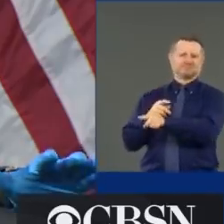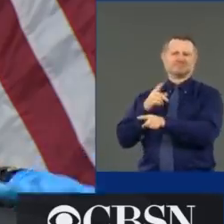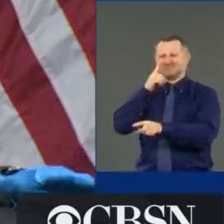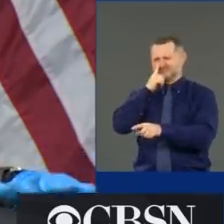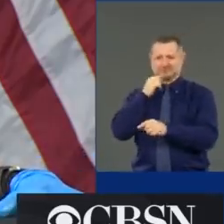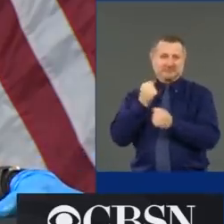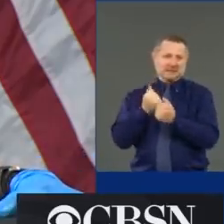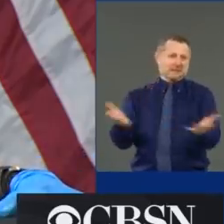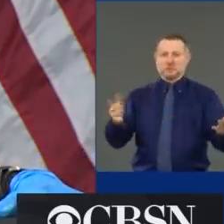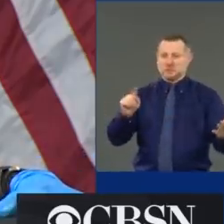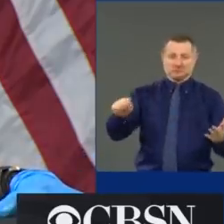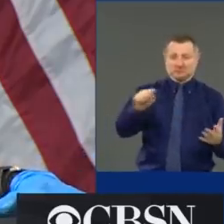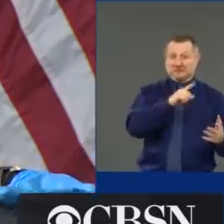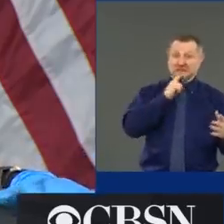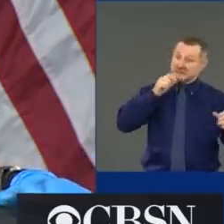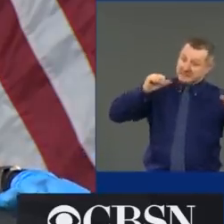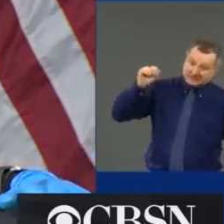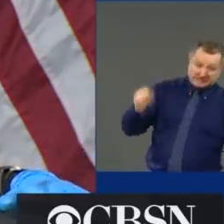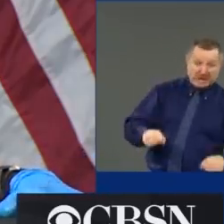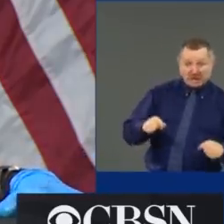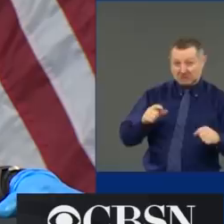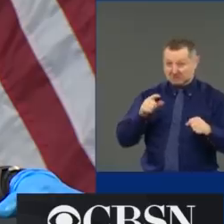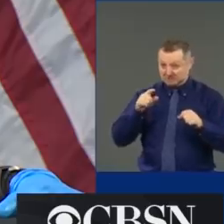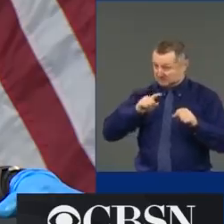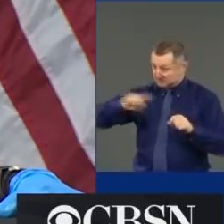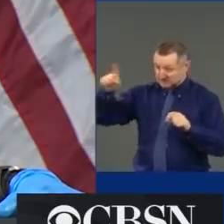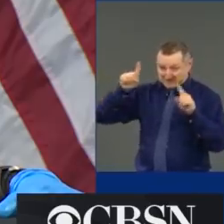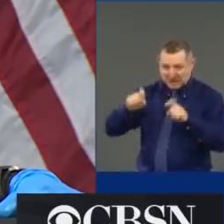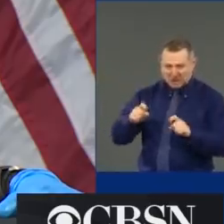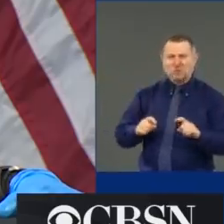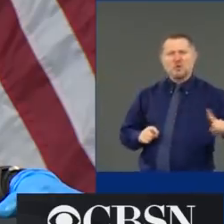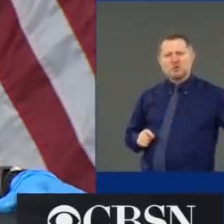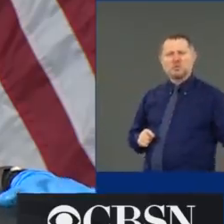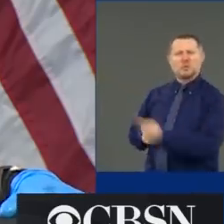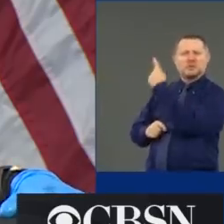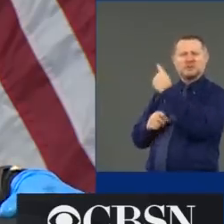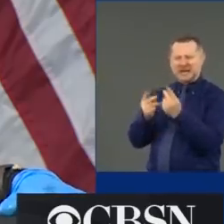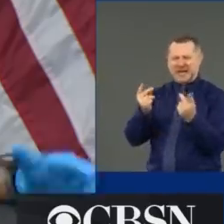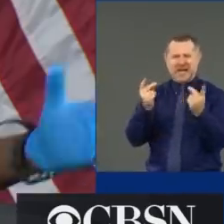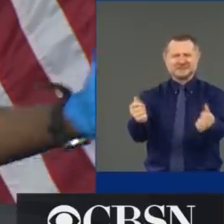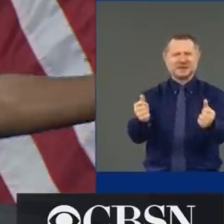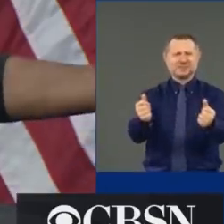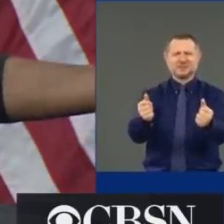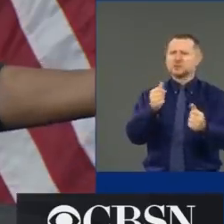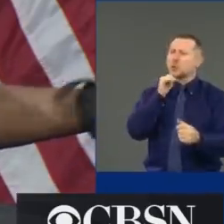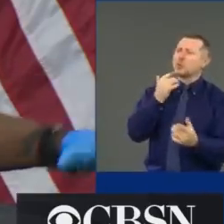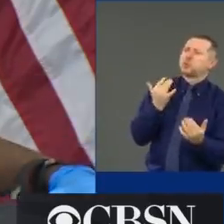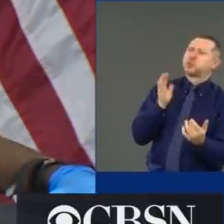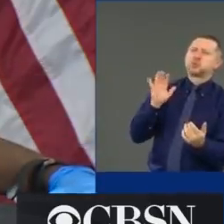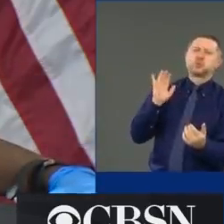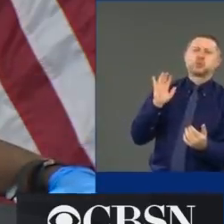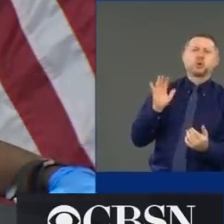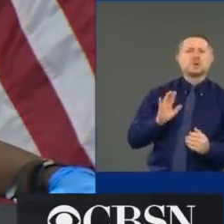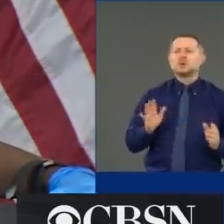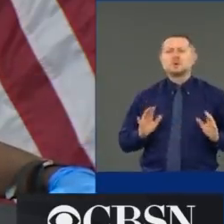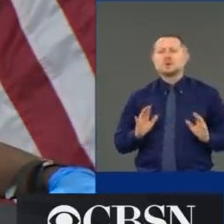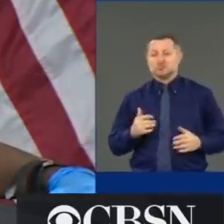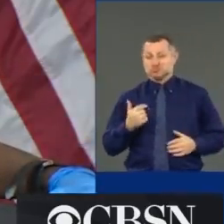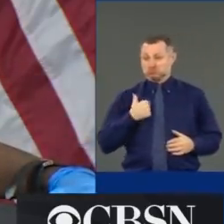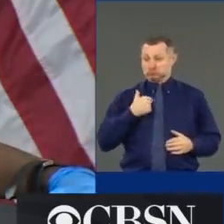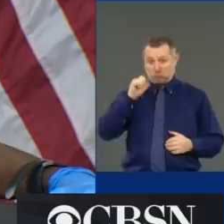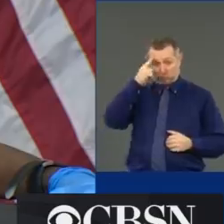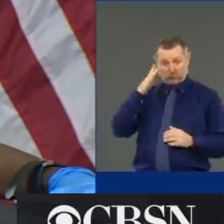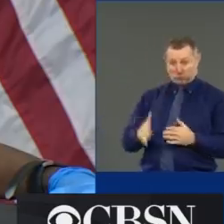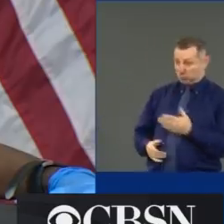tested should get tested as soon as possible. And I'm just so, Governor called me